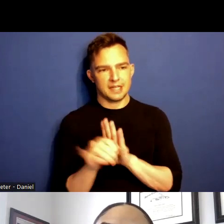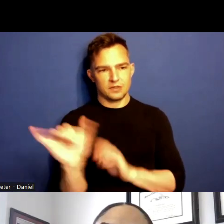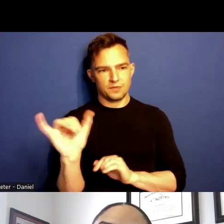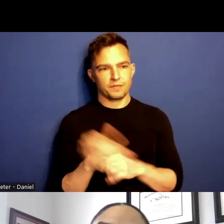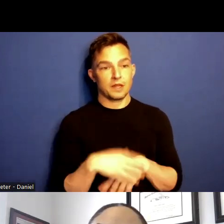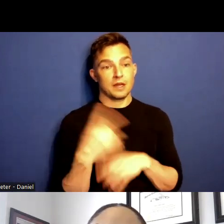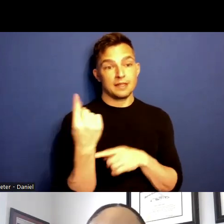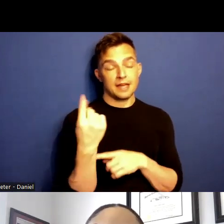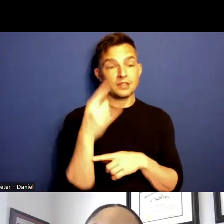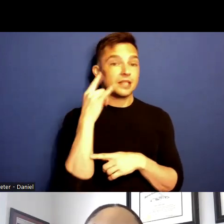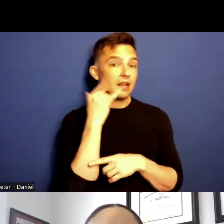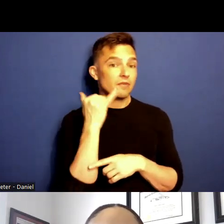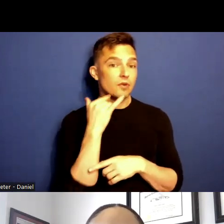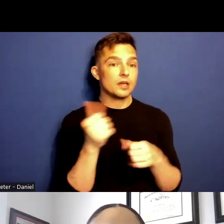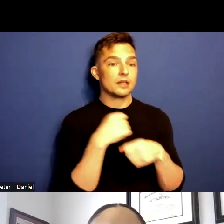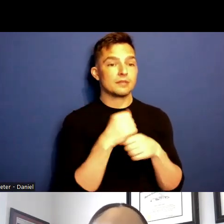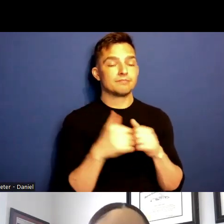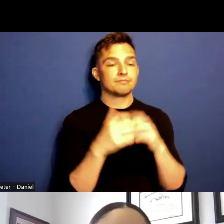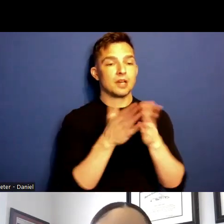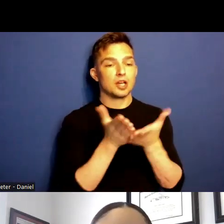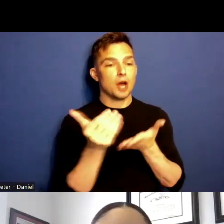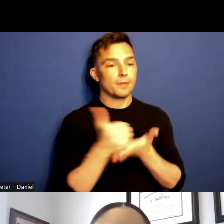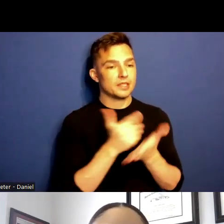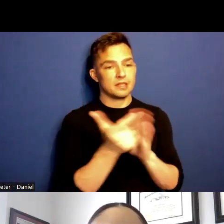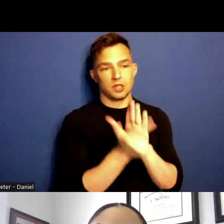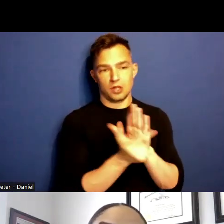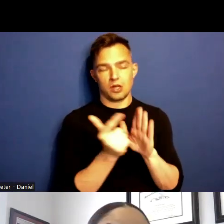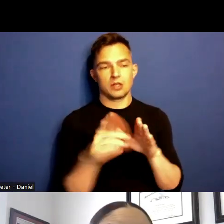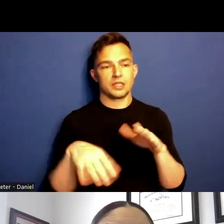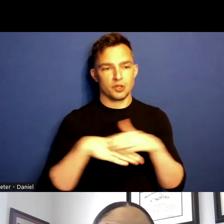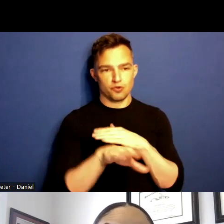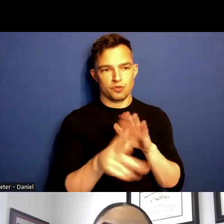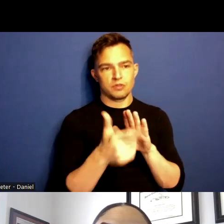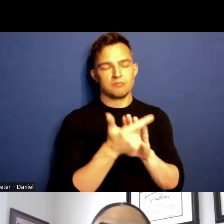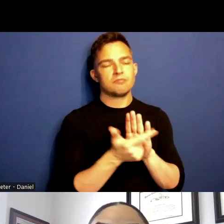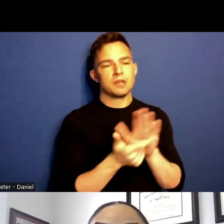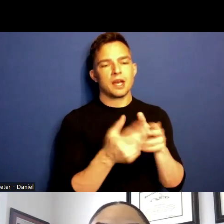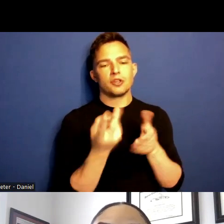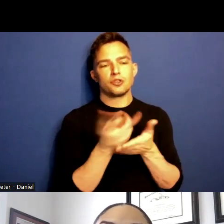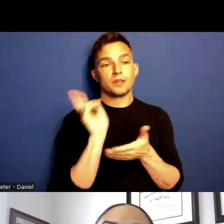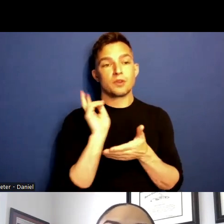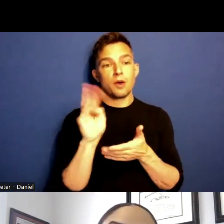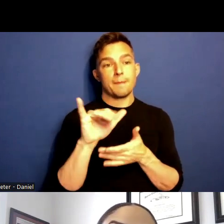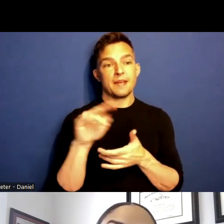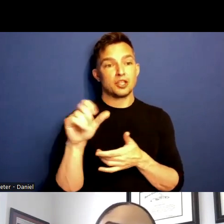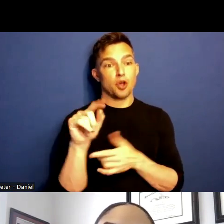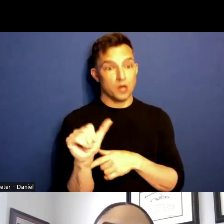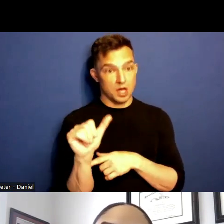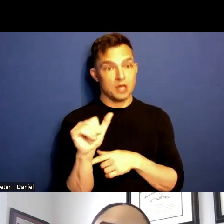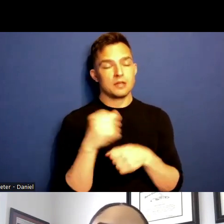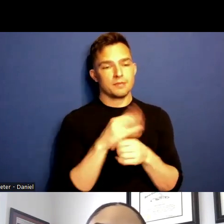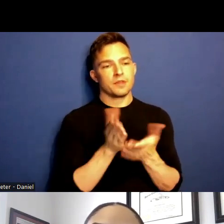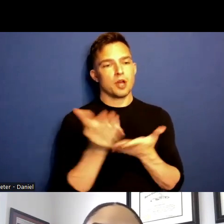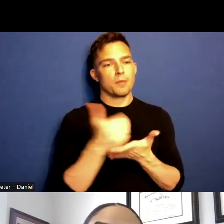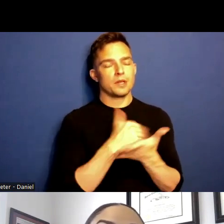year, California enacted comprehensive legislation. And 2 weeks ago, Minnesota's governor signed a comprehensive 988